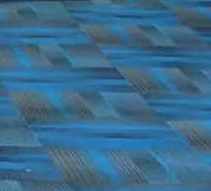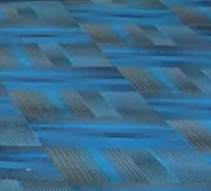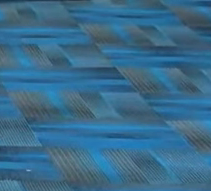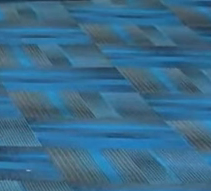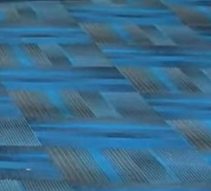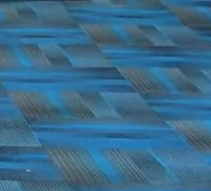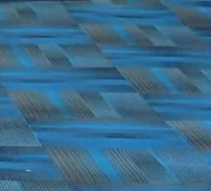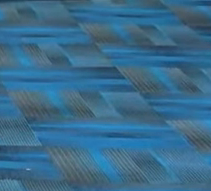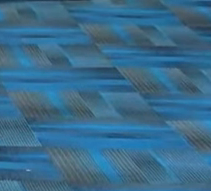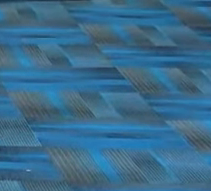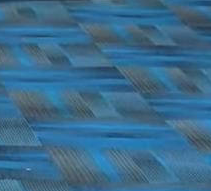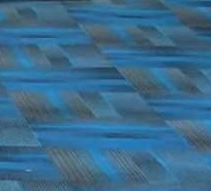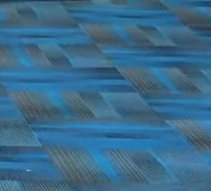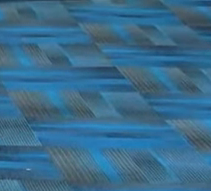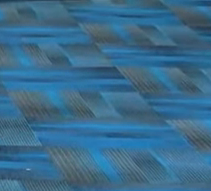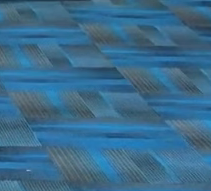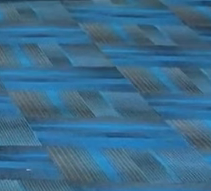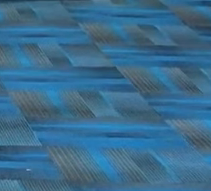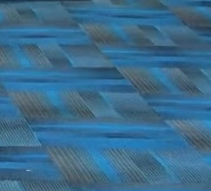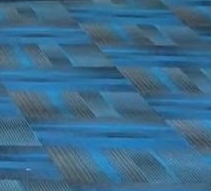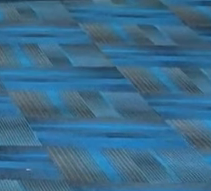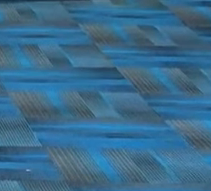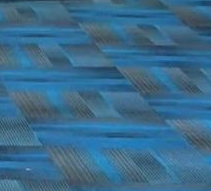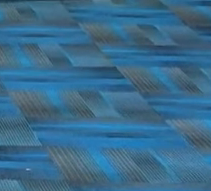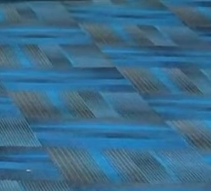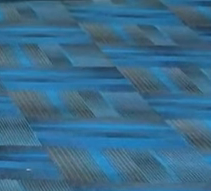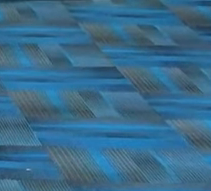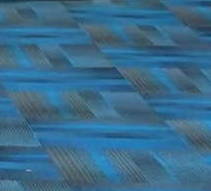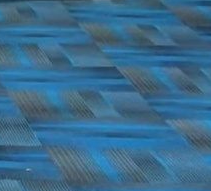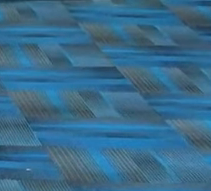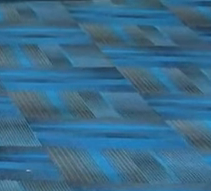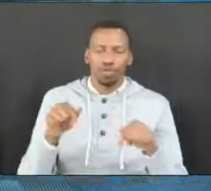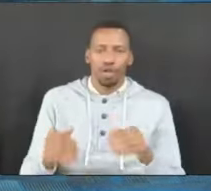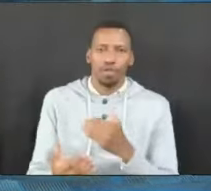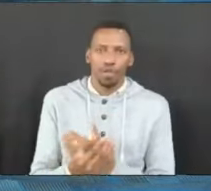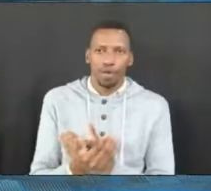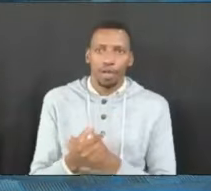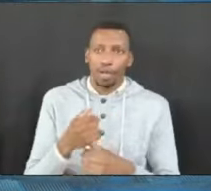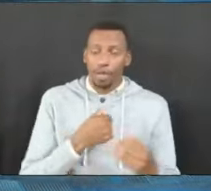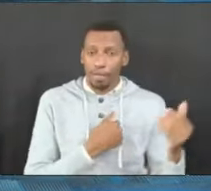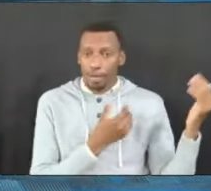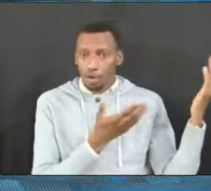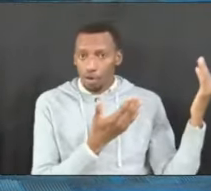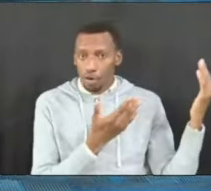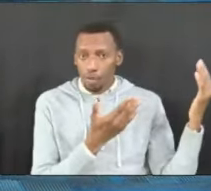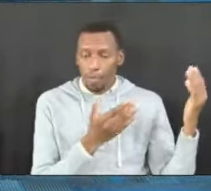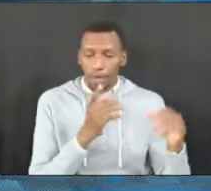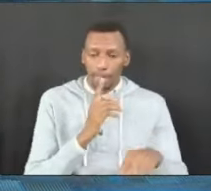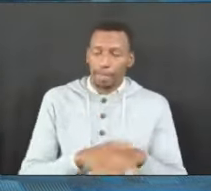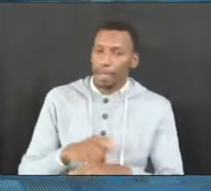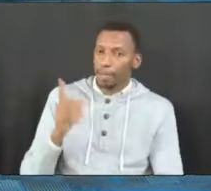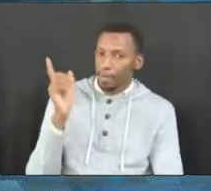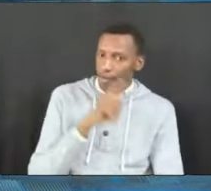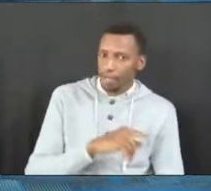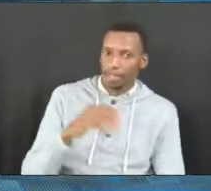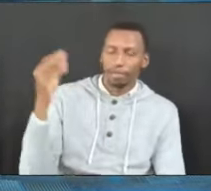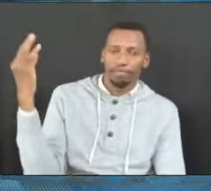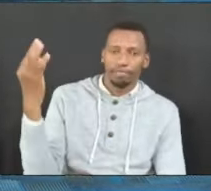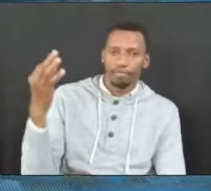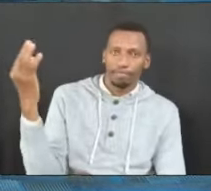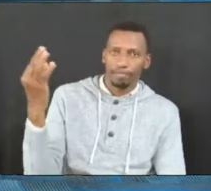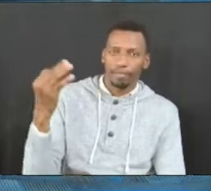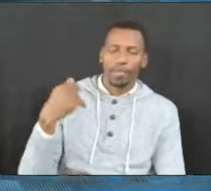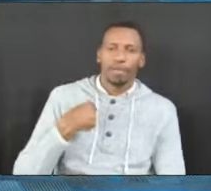This is the theme of this message this morning. I am hoping that by the end of this message, I would